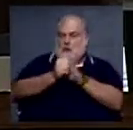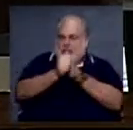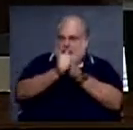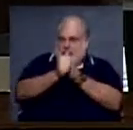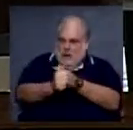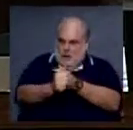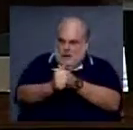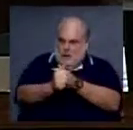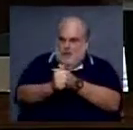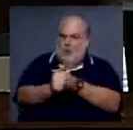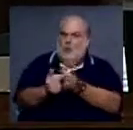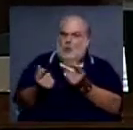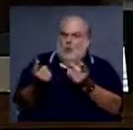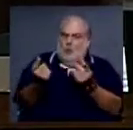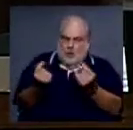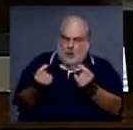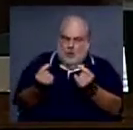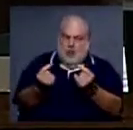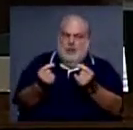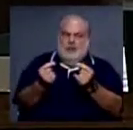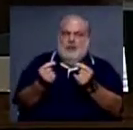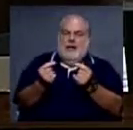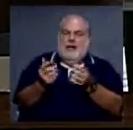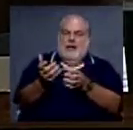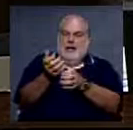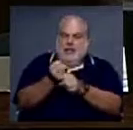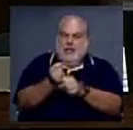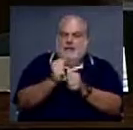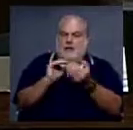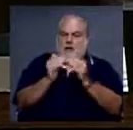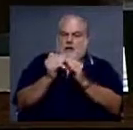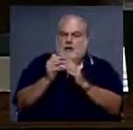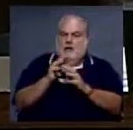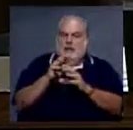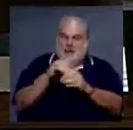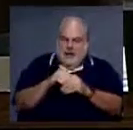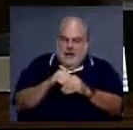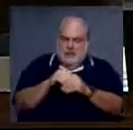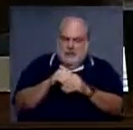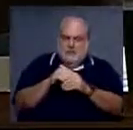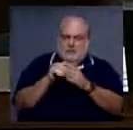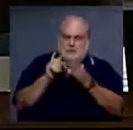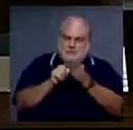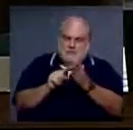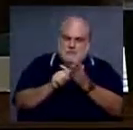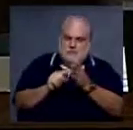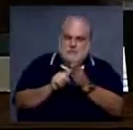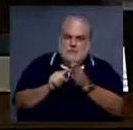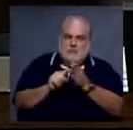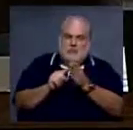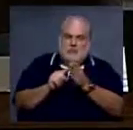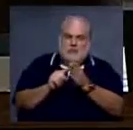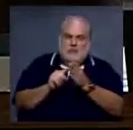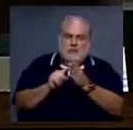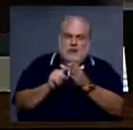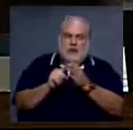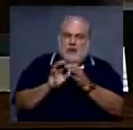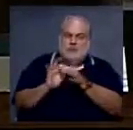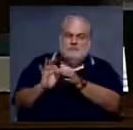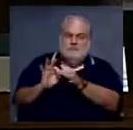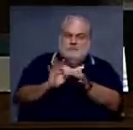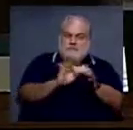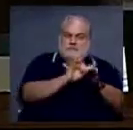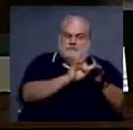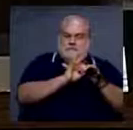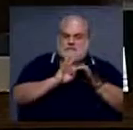to get people engaged and to start looking to, in a more cohesive way